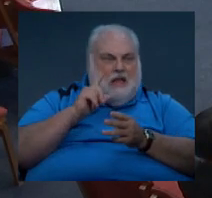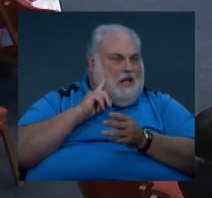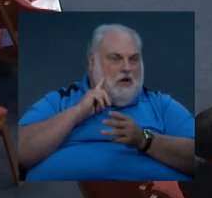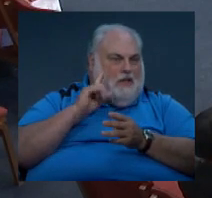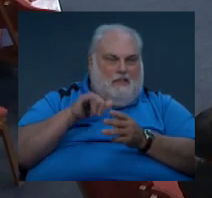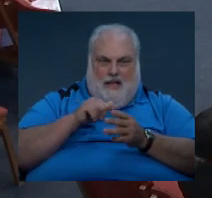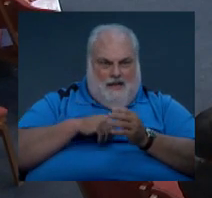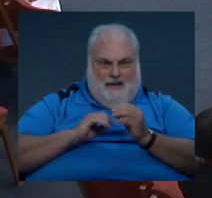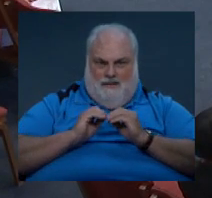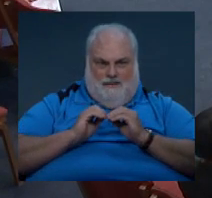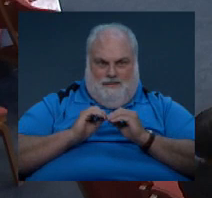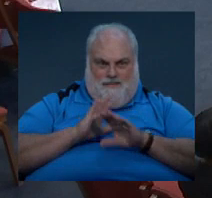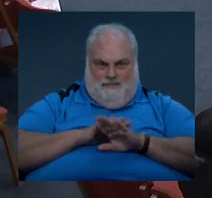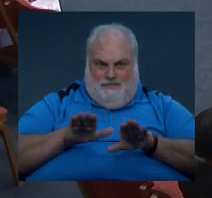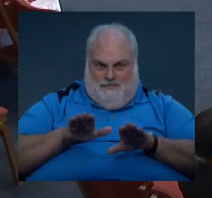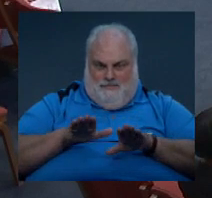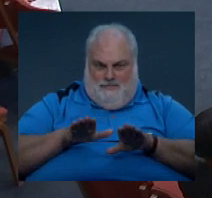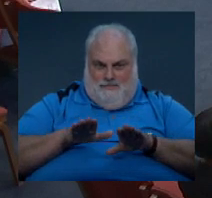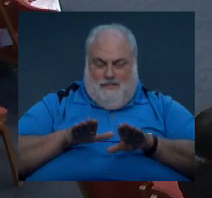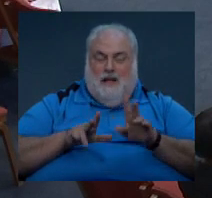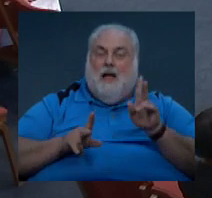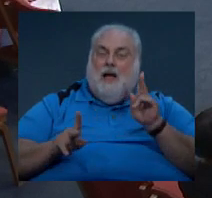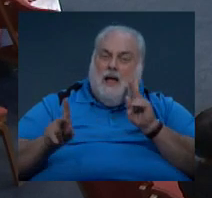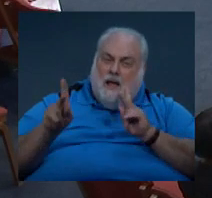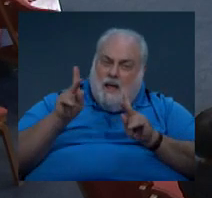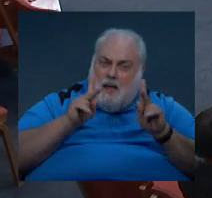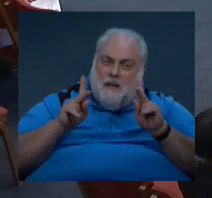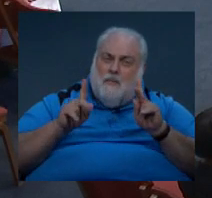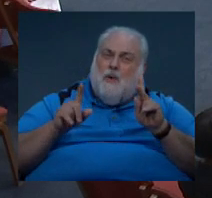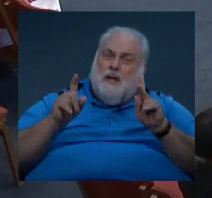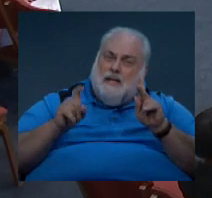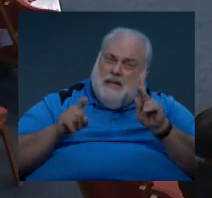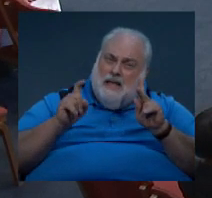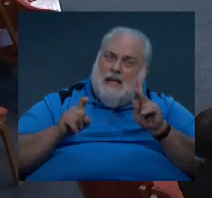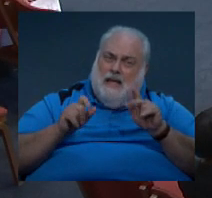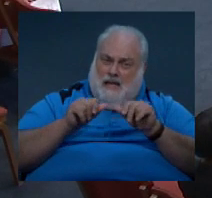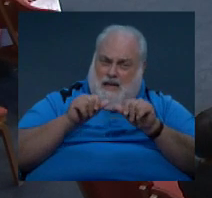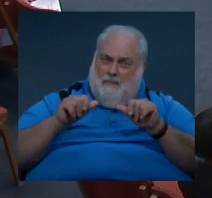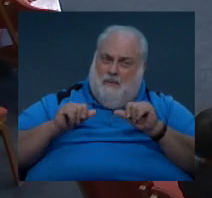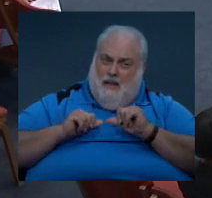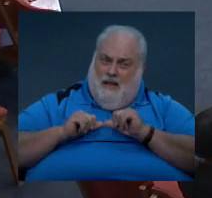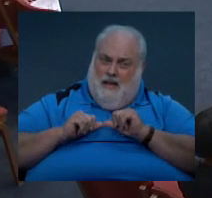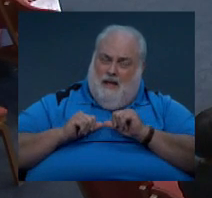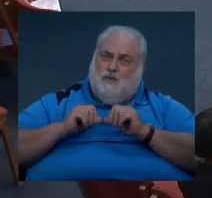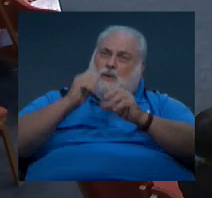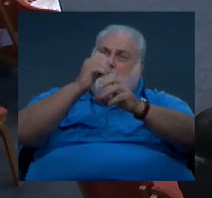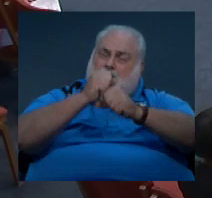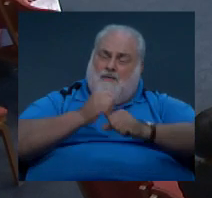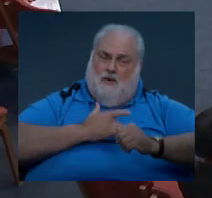You know, you don't. But people need a place to go to obtain